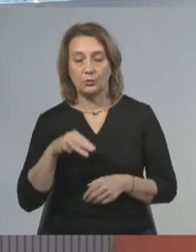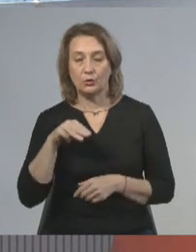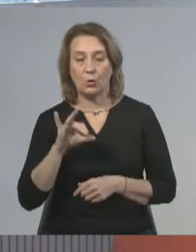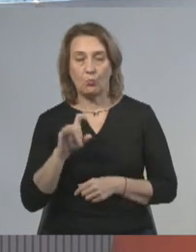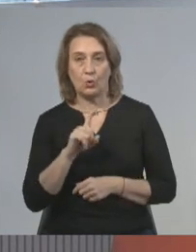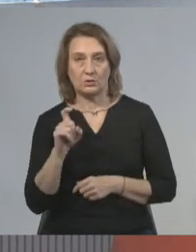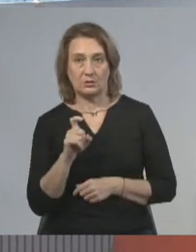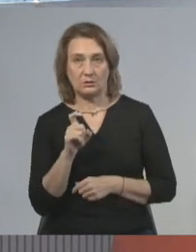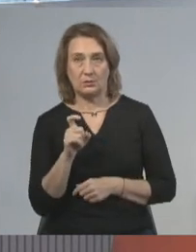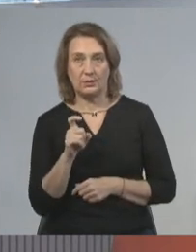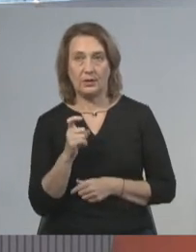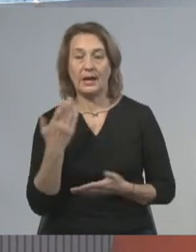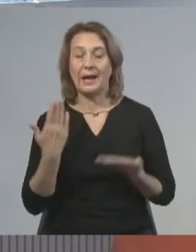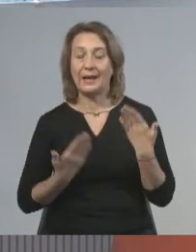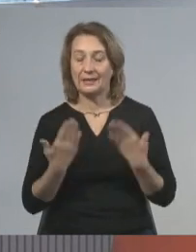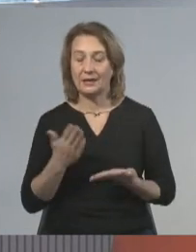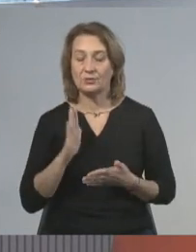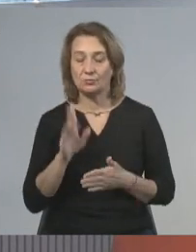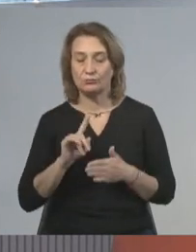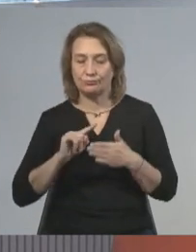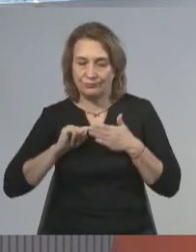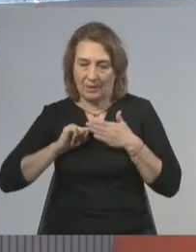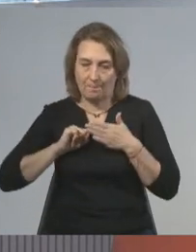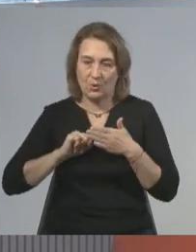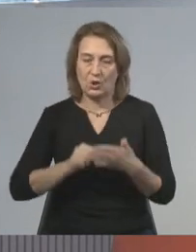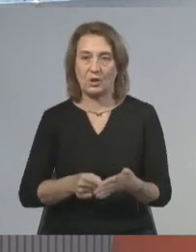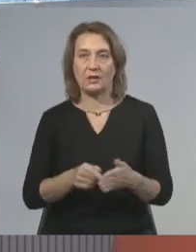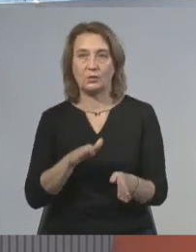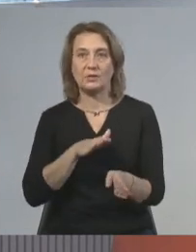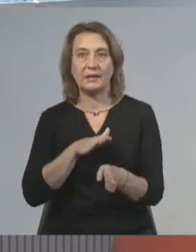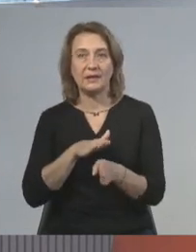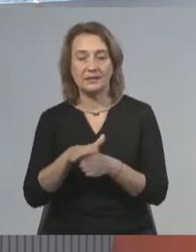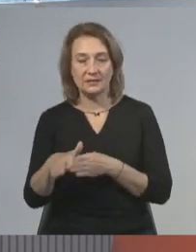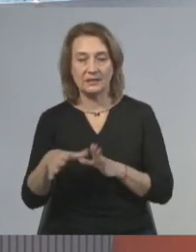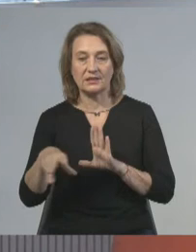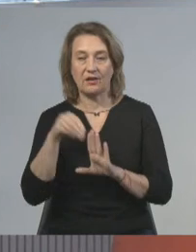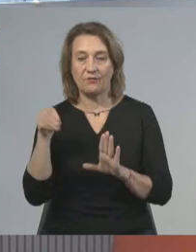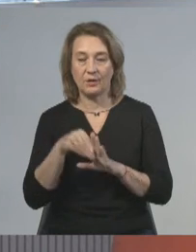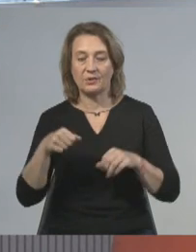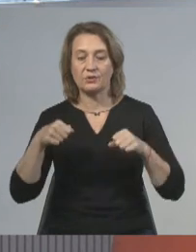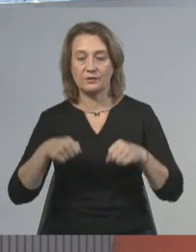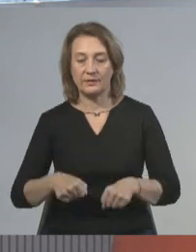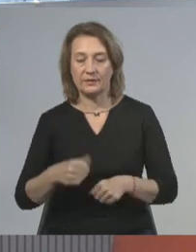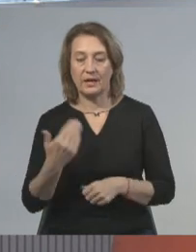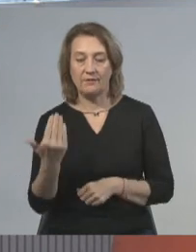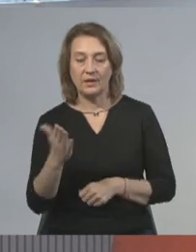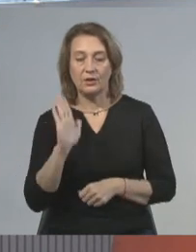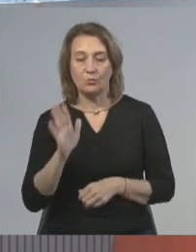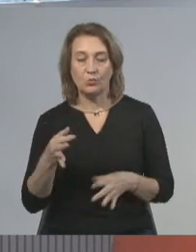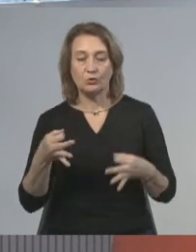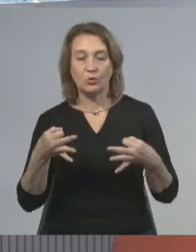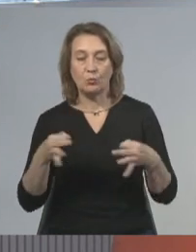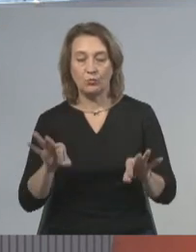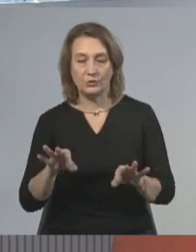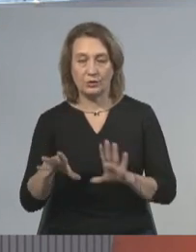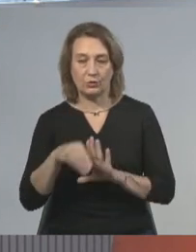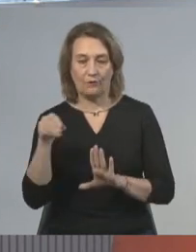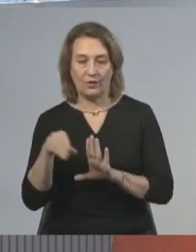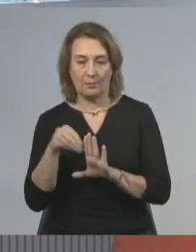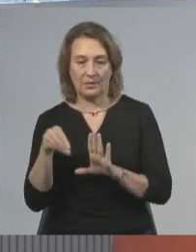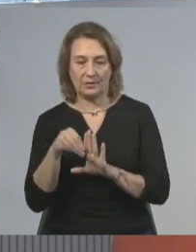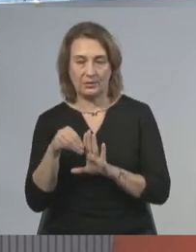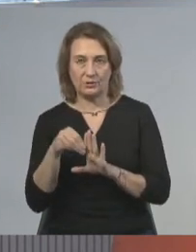voters this kind of voter if he still insists on realization of his electoral right he will